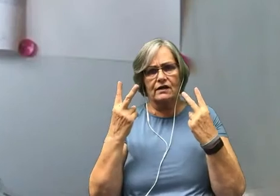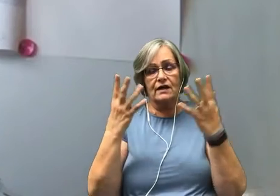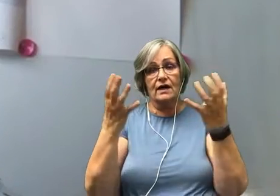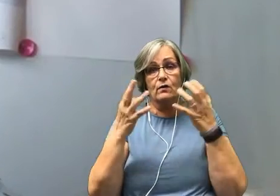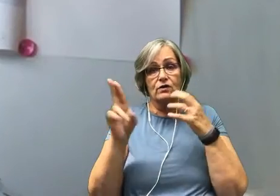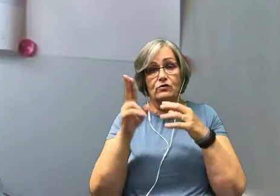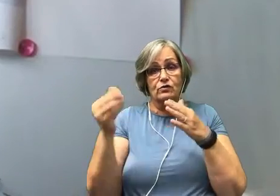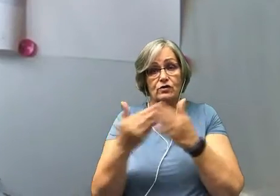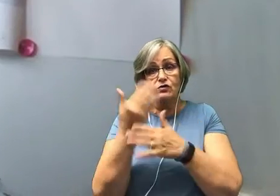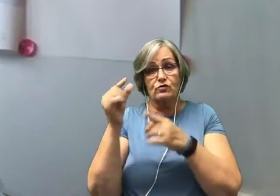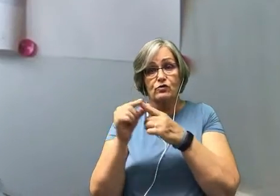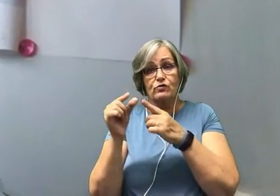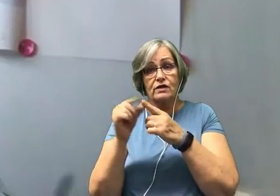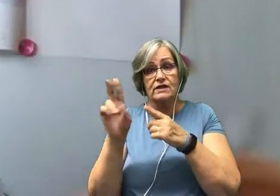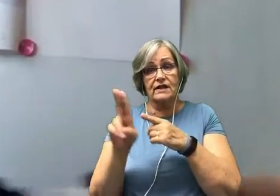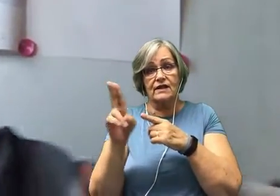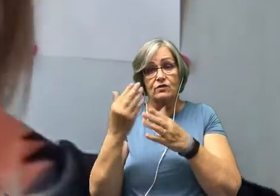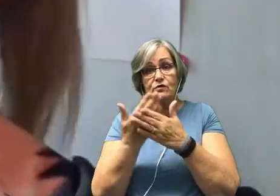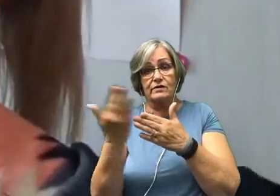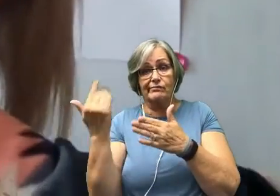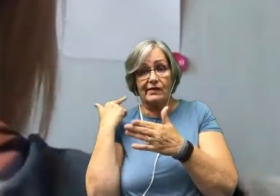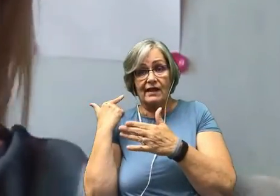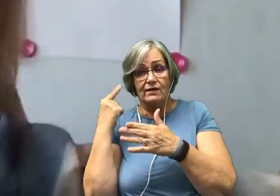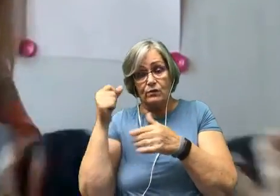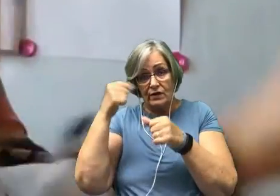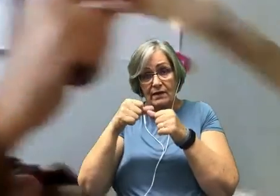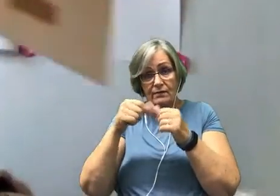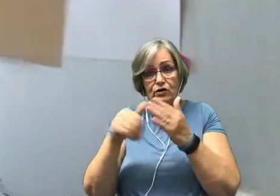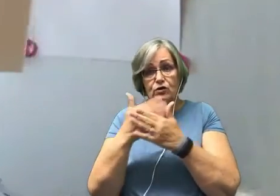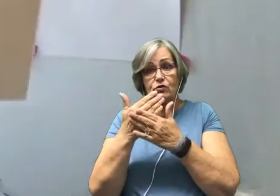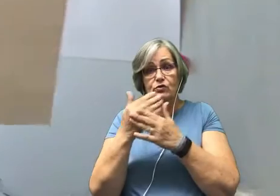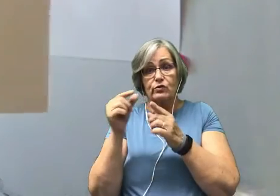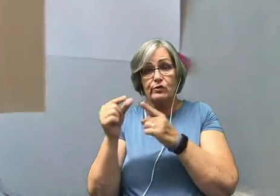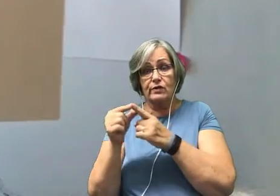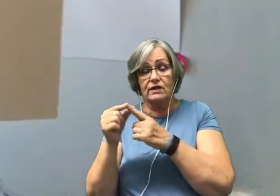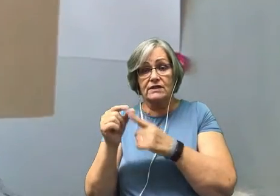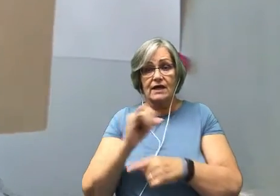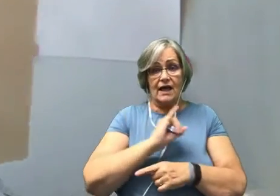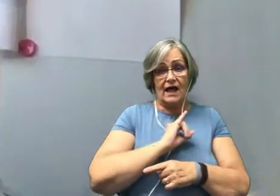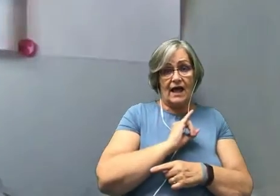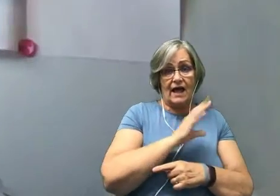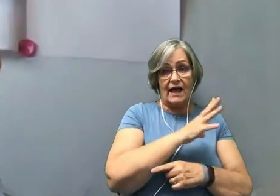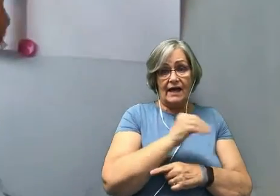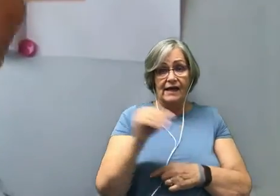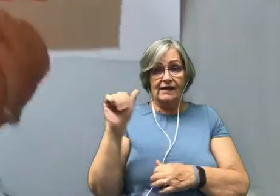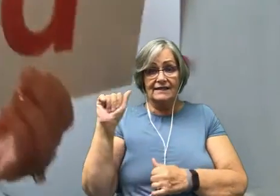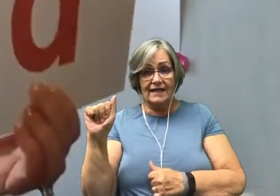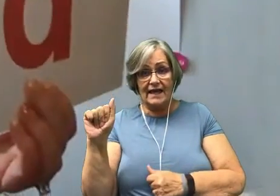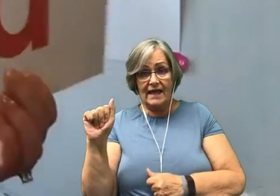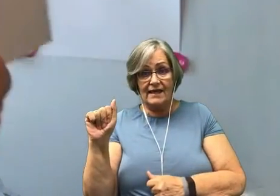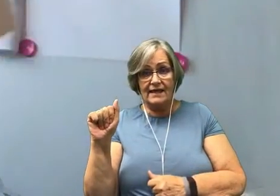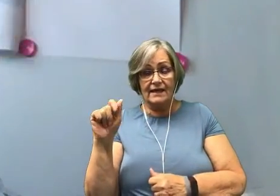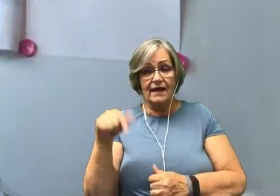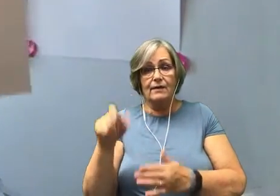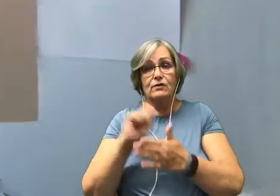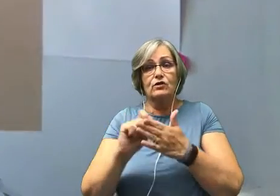I'd like to use my new words that I used last week. Remember your new words? I and